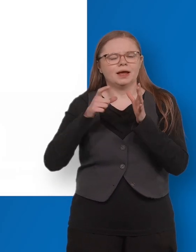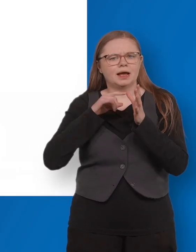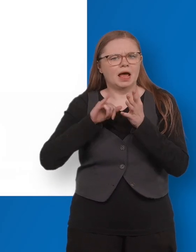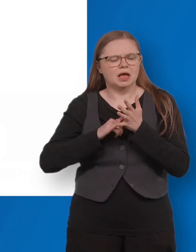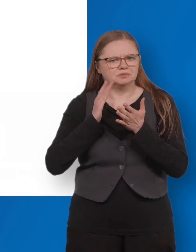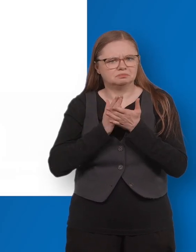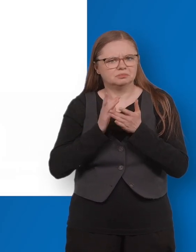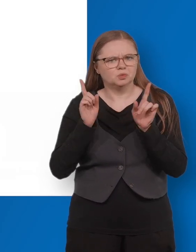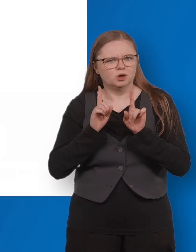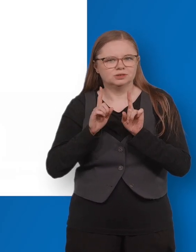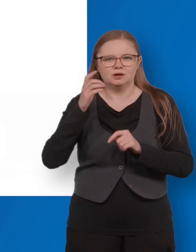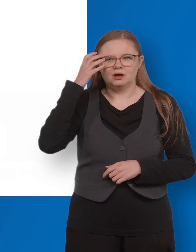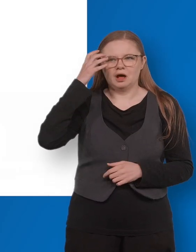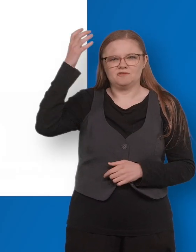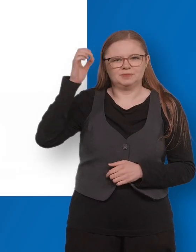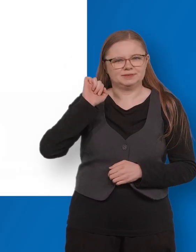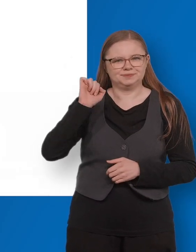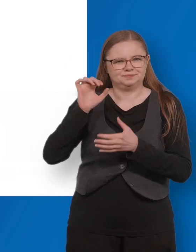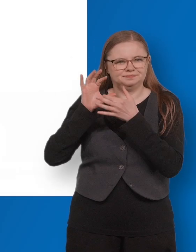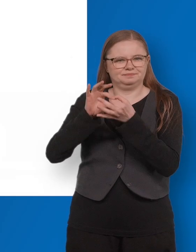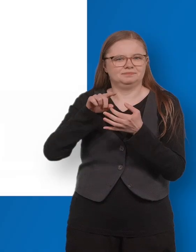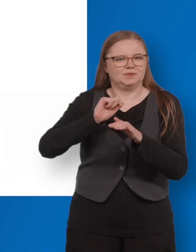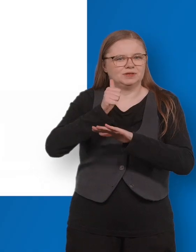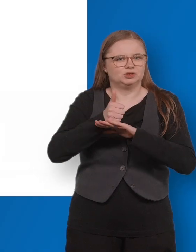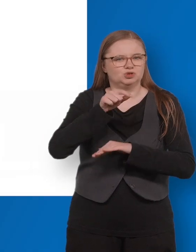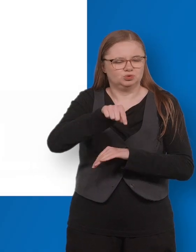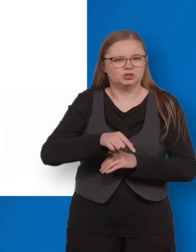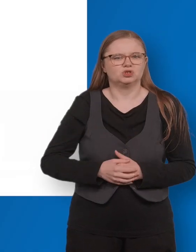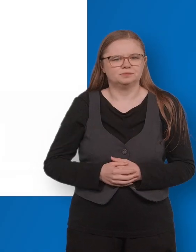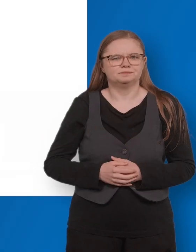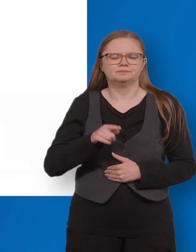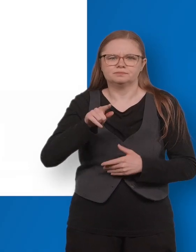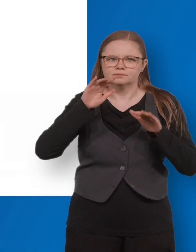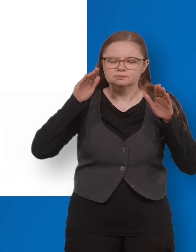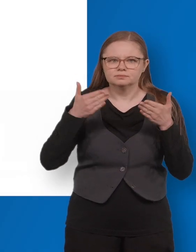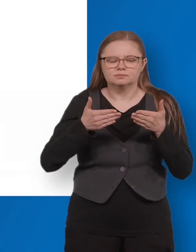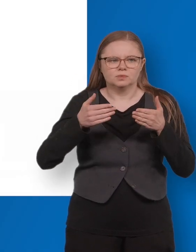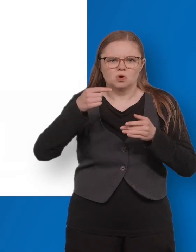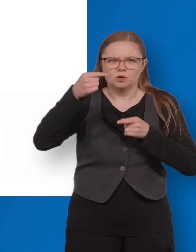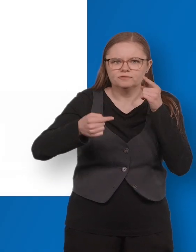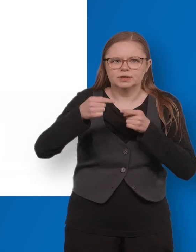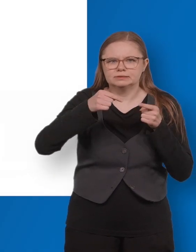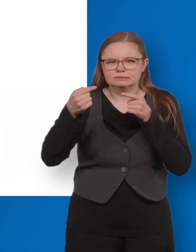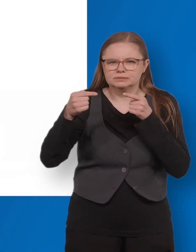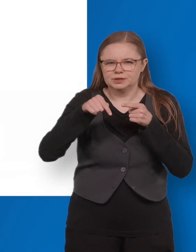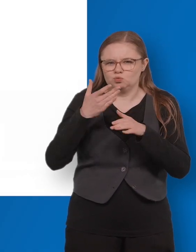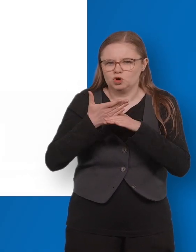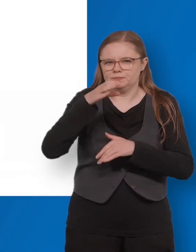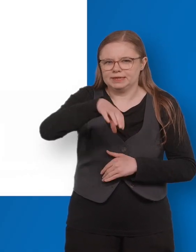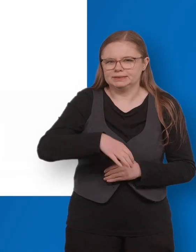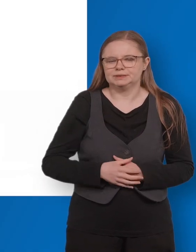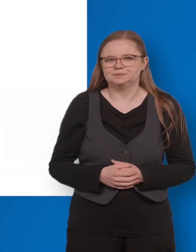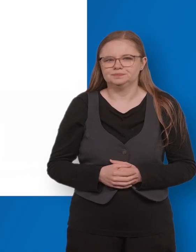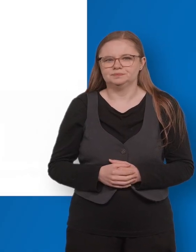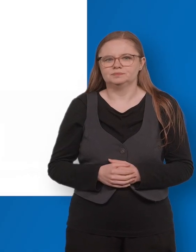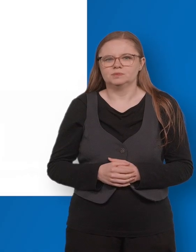government institution that particularly deal with conflict in the workplace. And they know that about 80% of calls